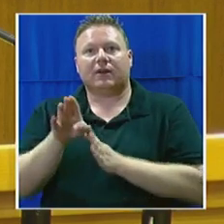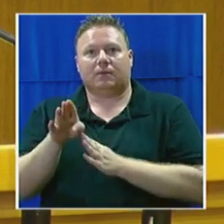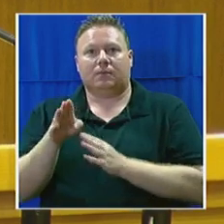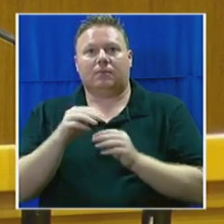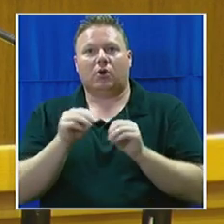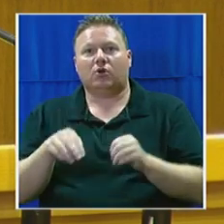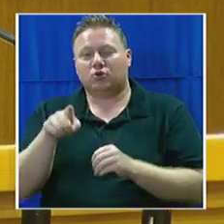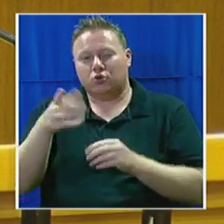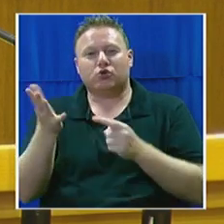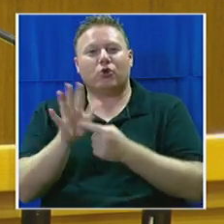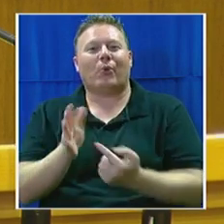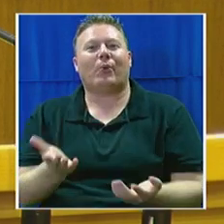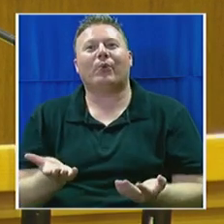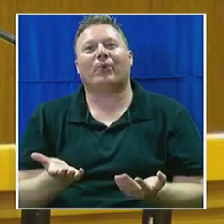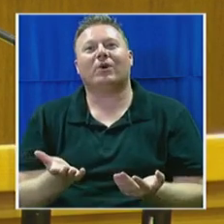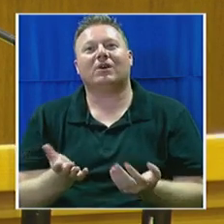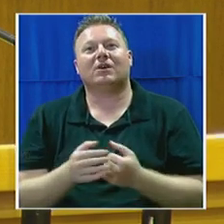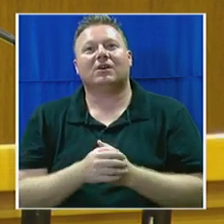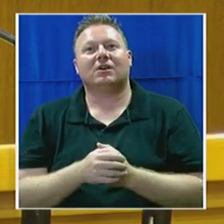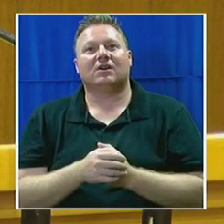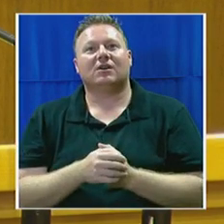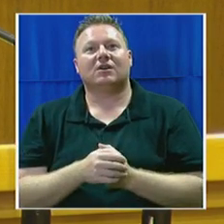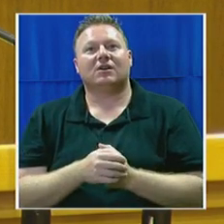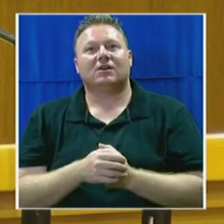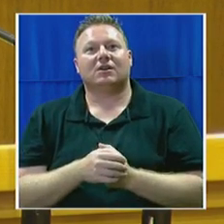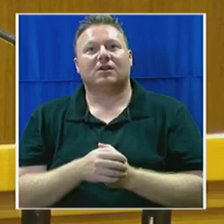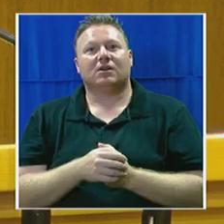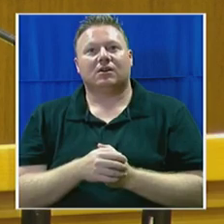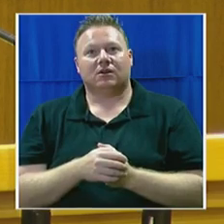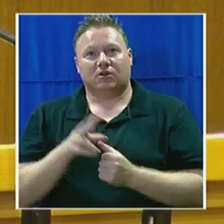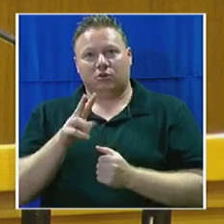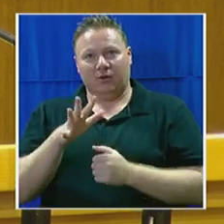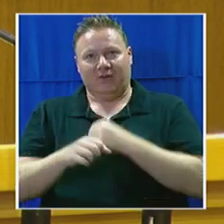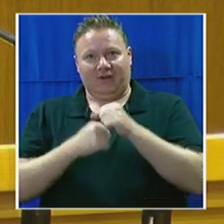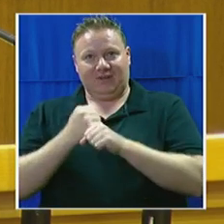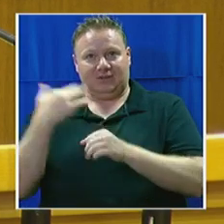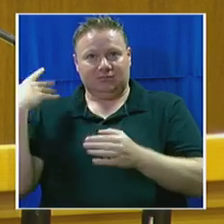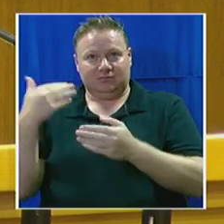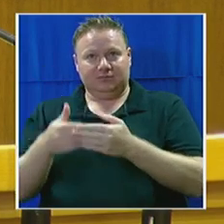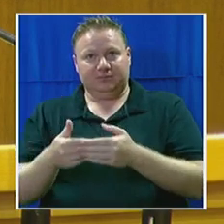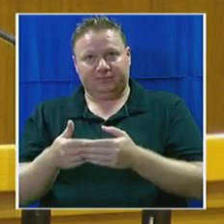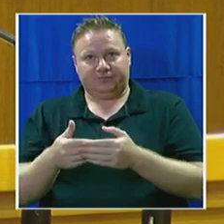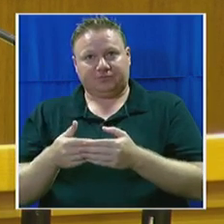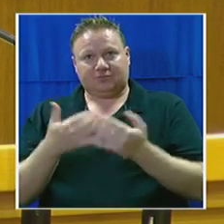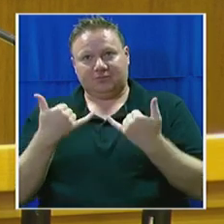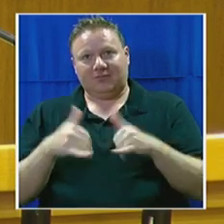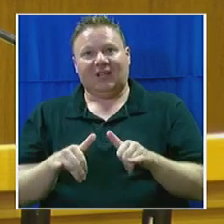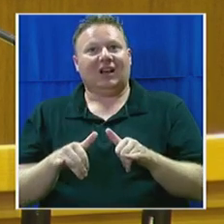highlighting that we can't, after 25 years, be